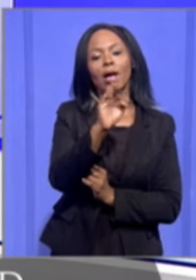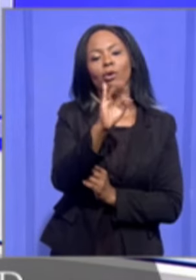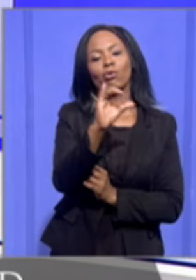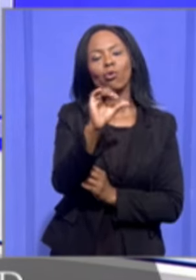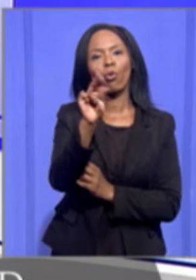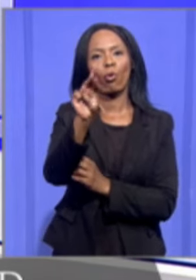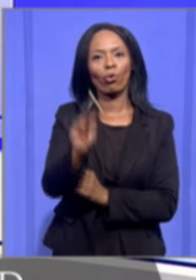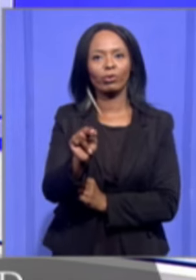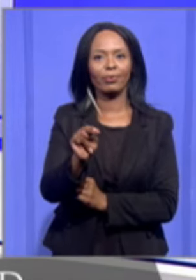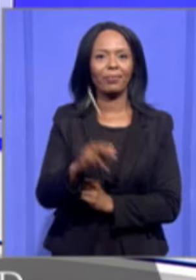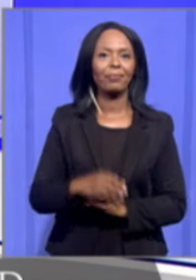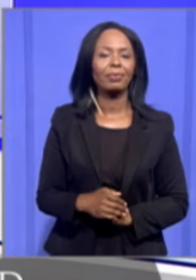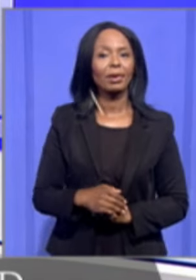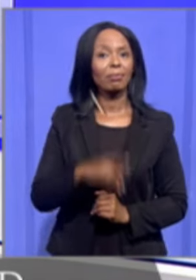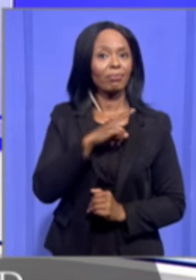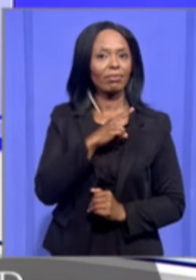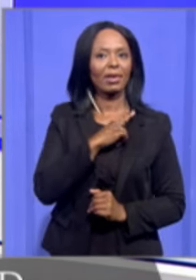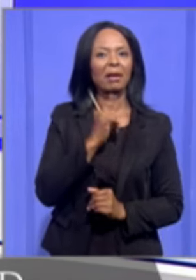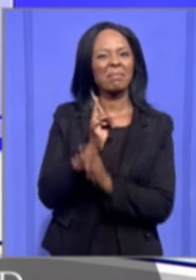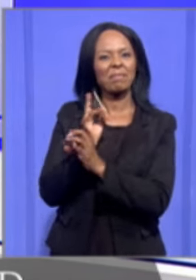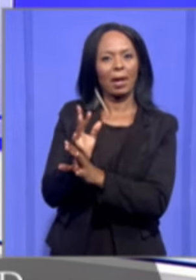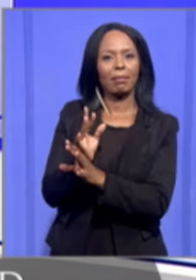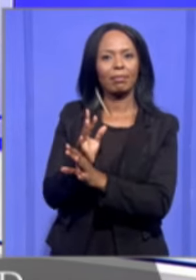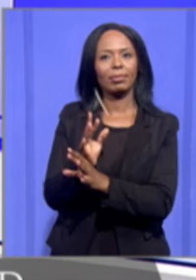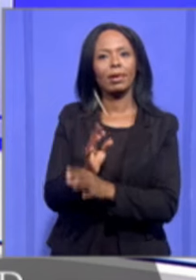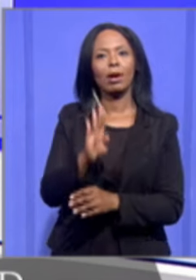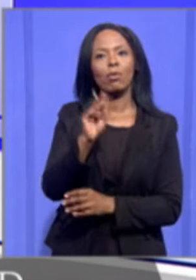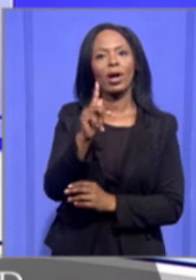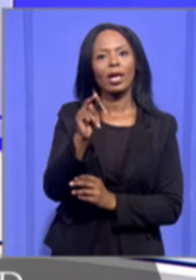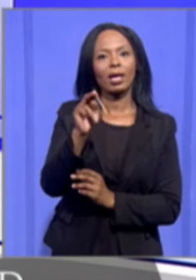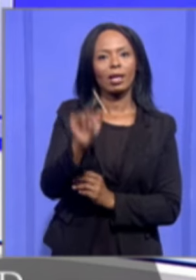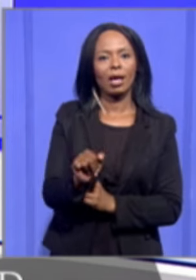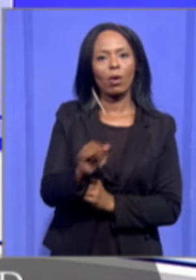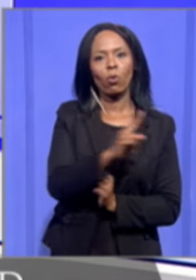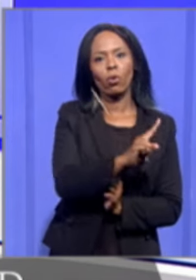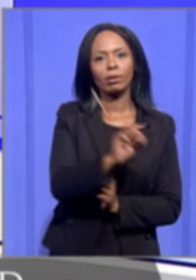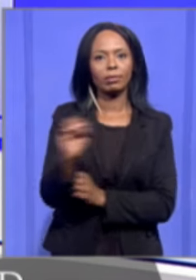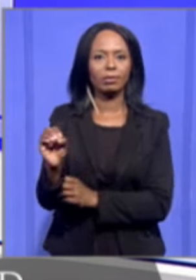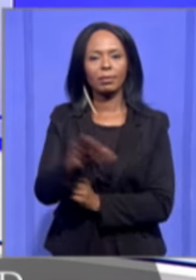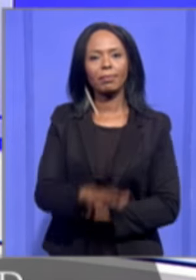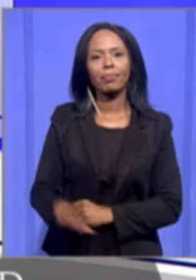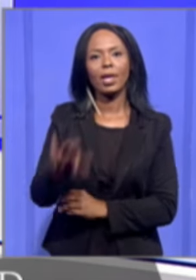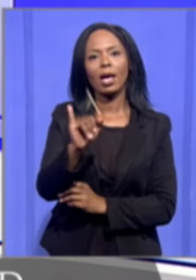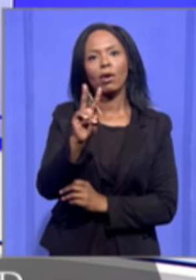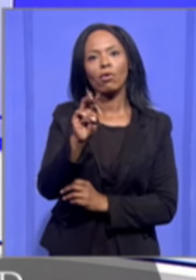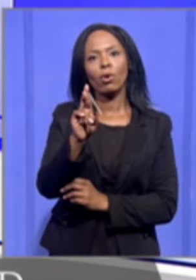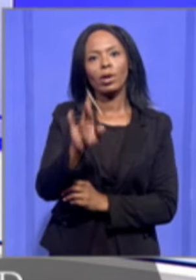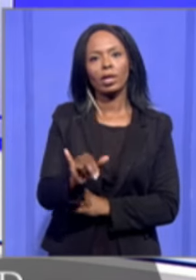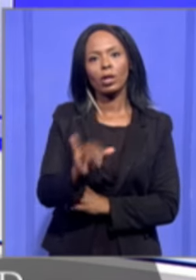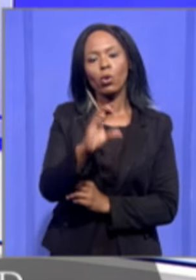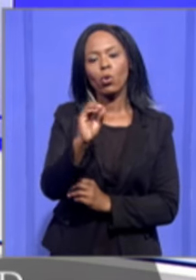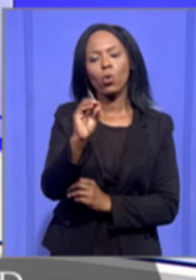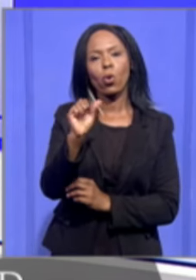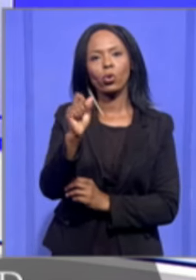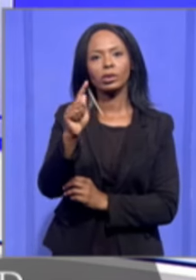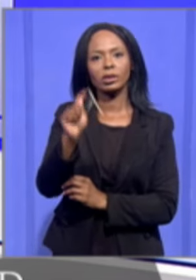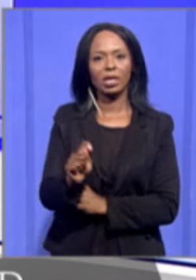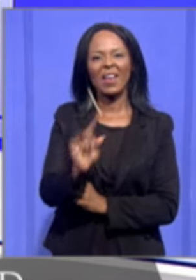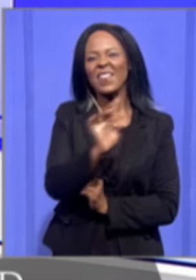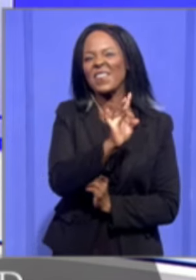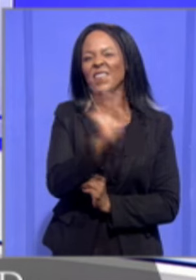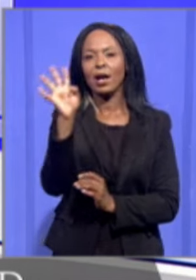Nations. Morago ga go fenya Mauritania ka nngwe go lefela kwa Bouake, Ivory Coast. No e le nngwe fela